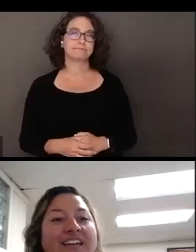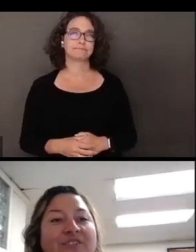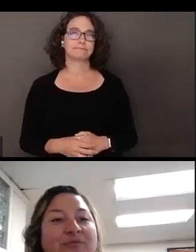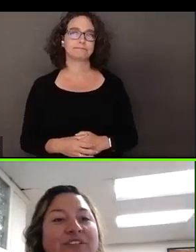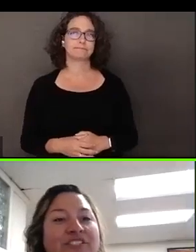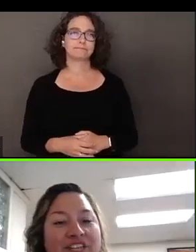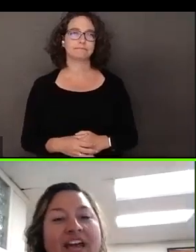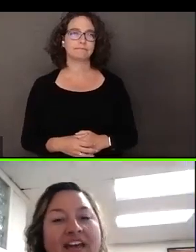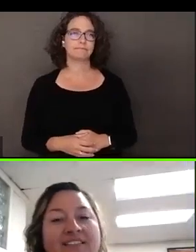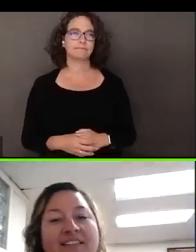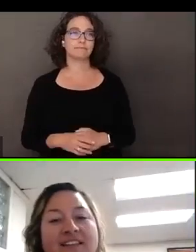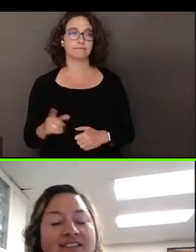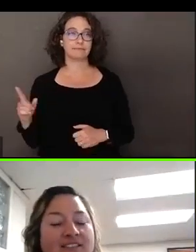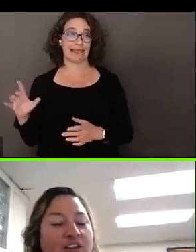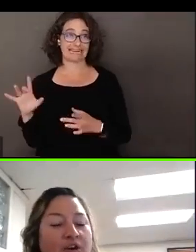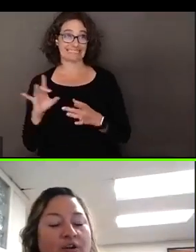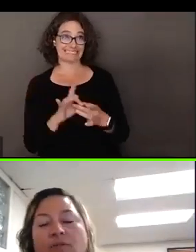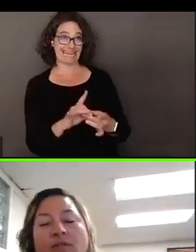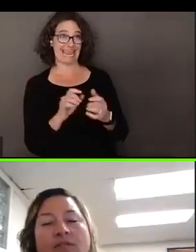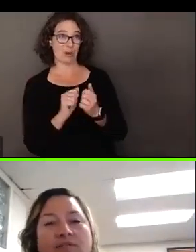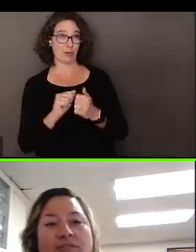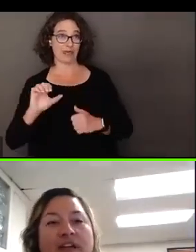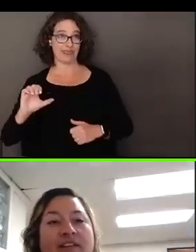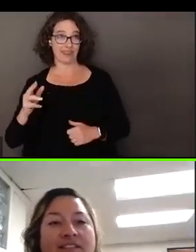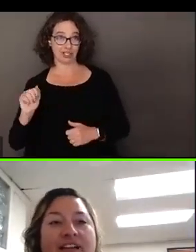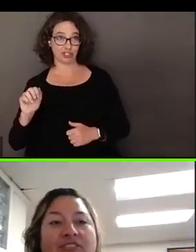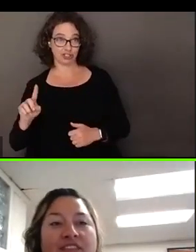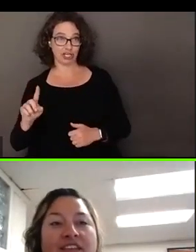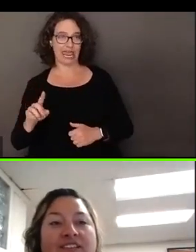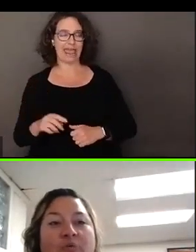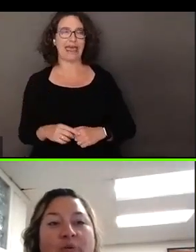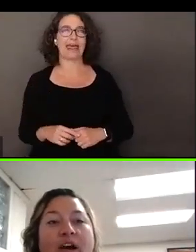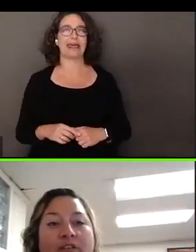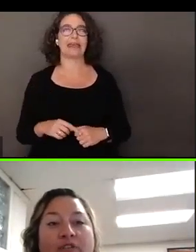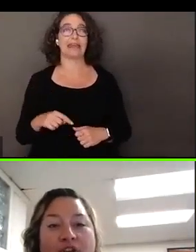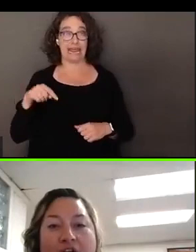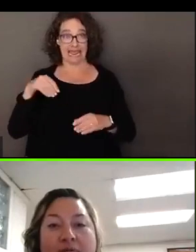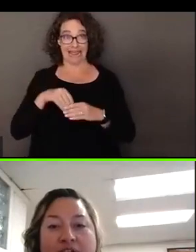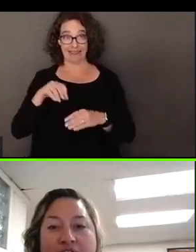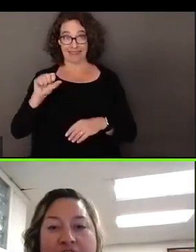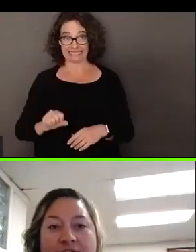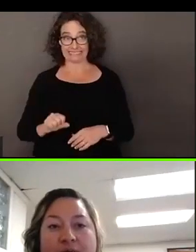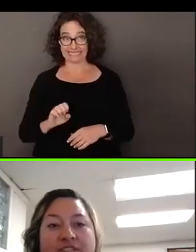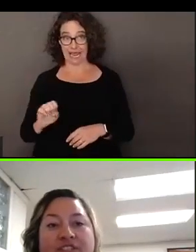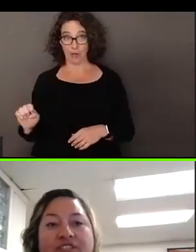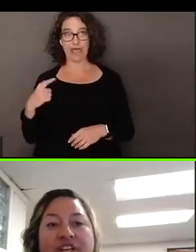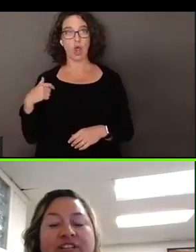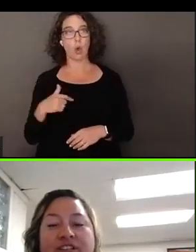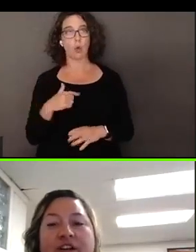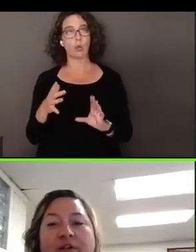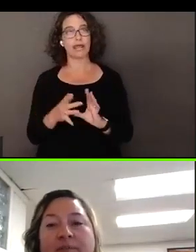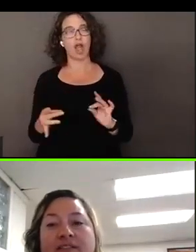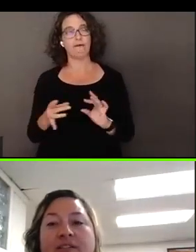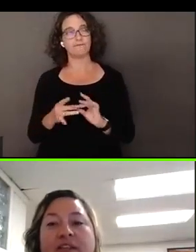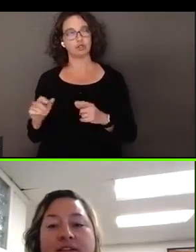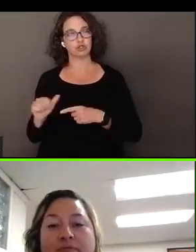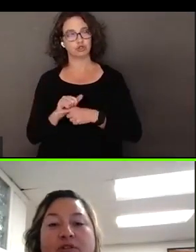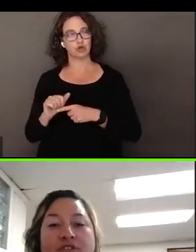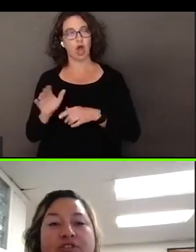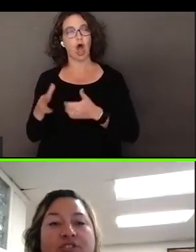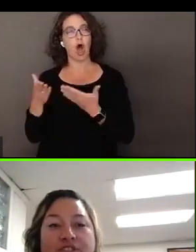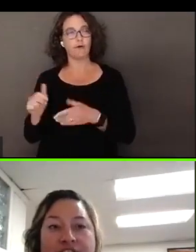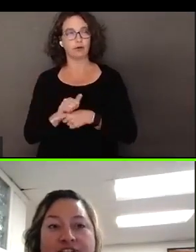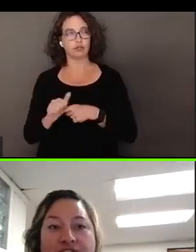to tie in with Chad, so at Southeast, we offer the Comet training, which is changing our mental